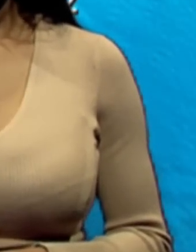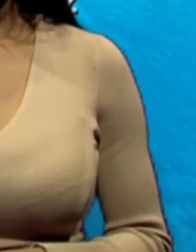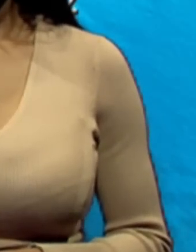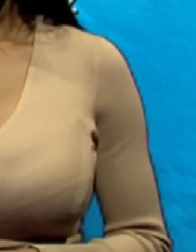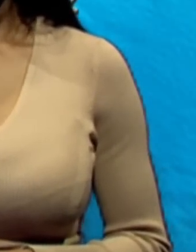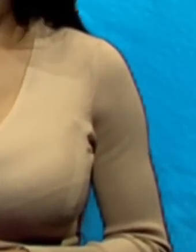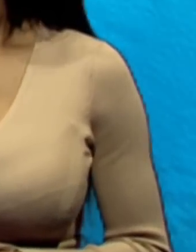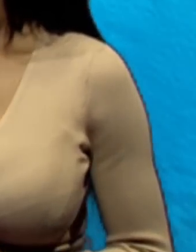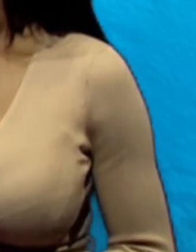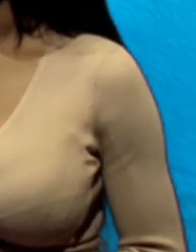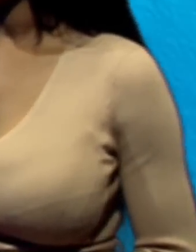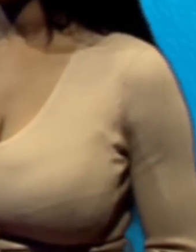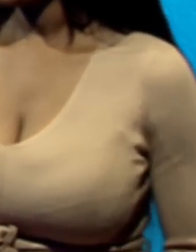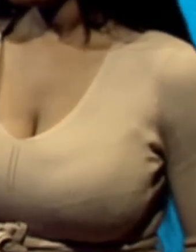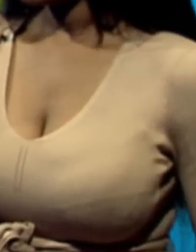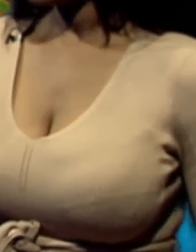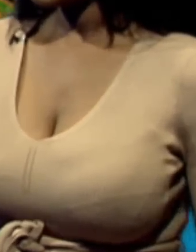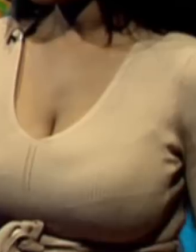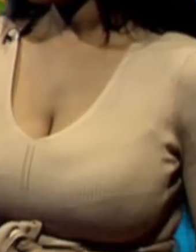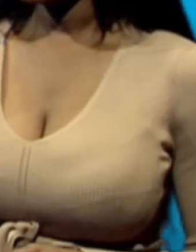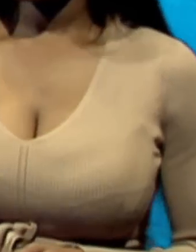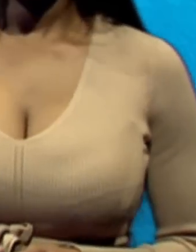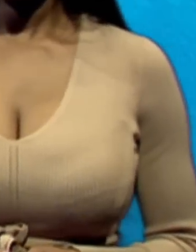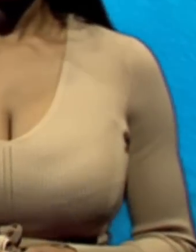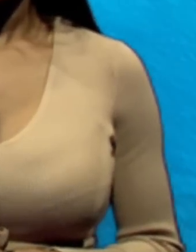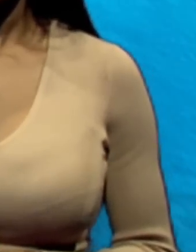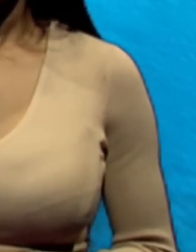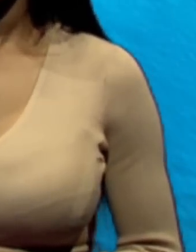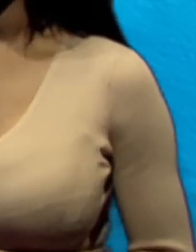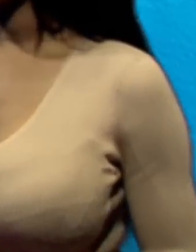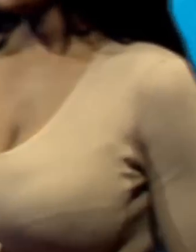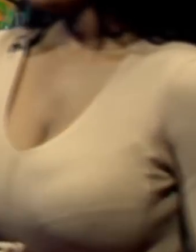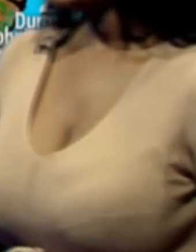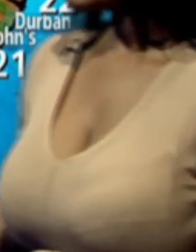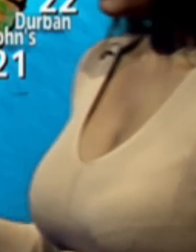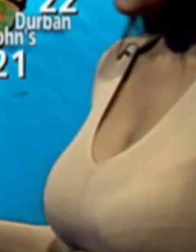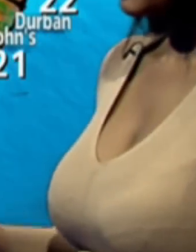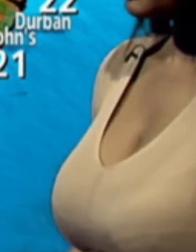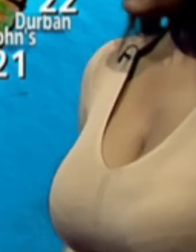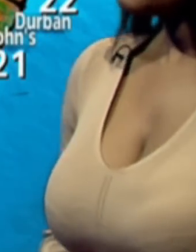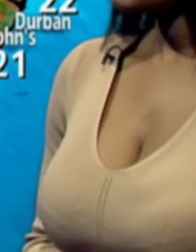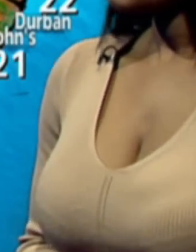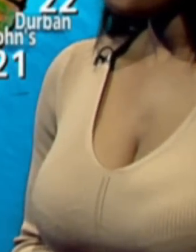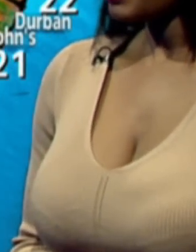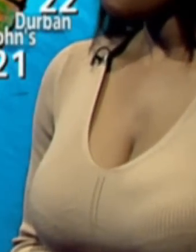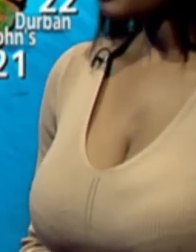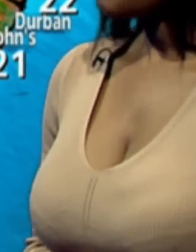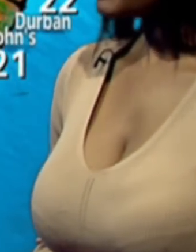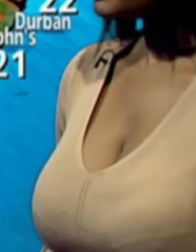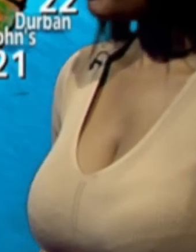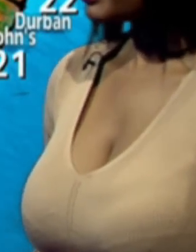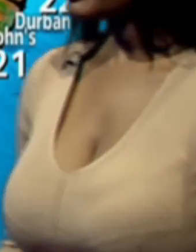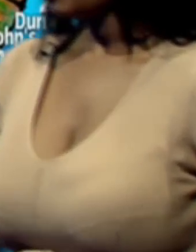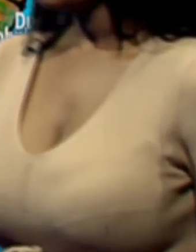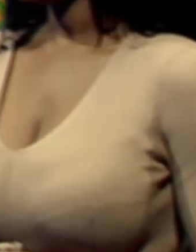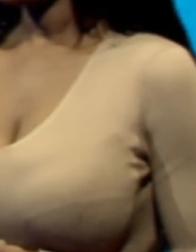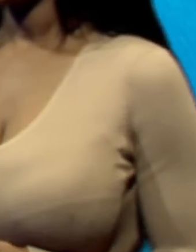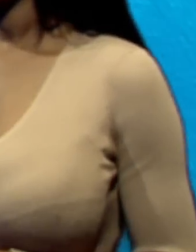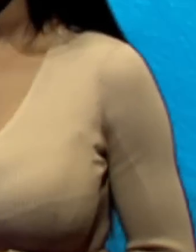di le 27 fa re lebelela Gqeberha ka digata di le 18 East London ka digata di le